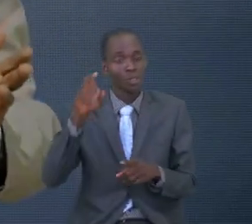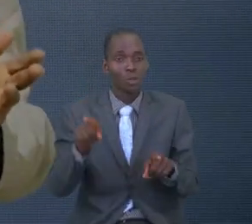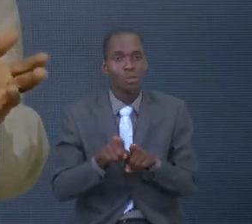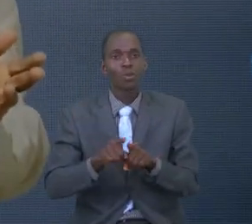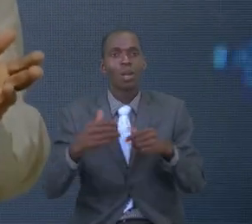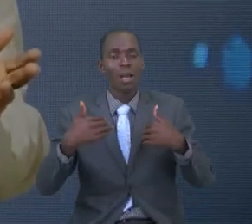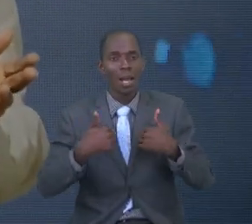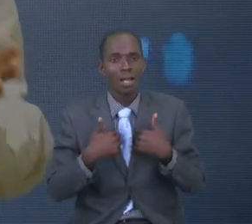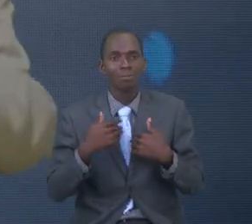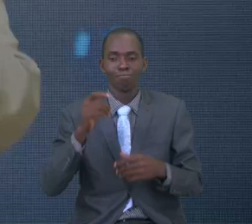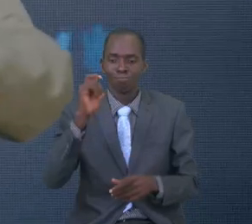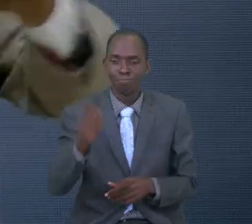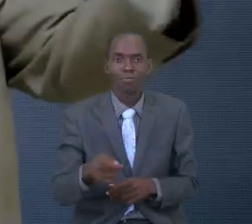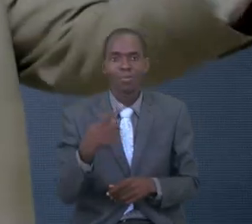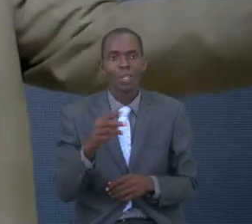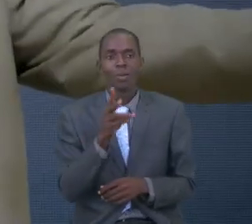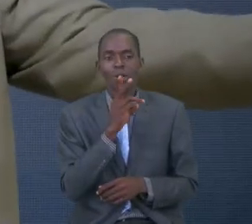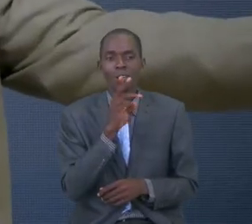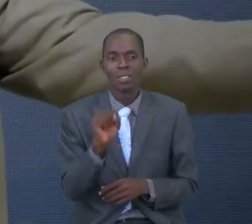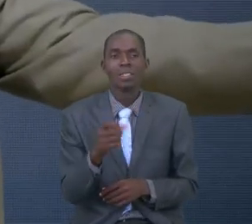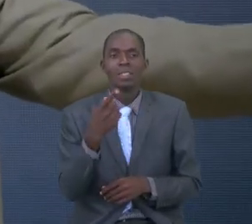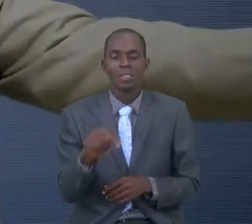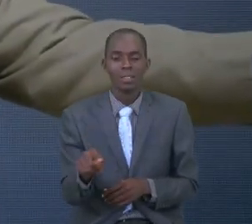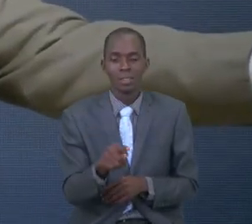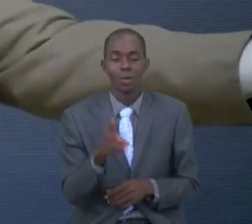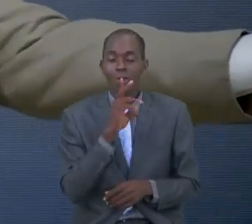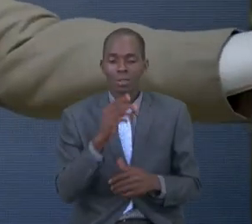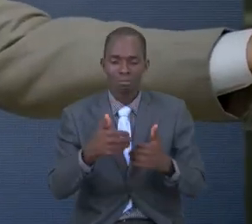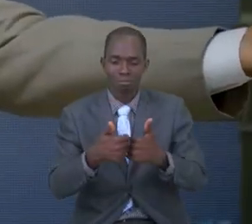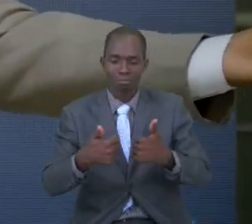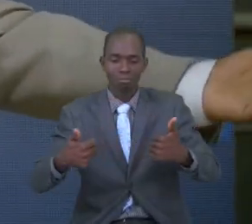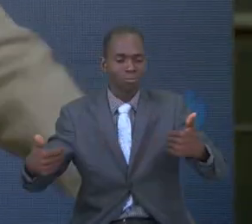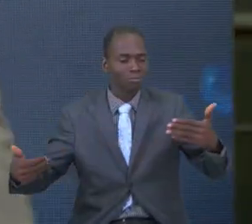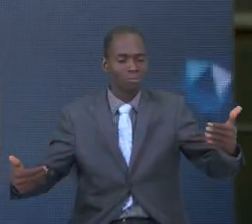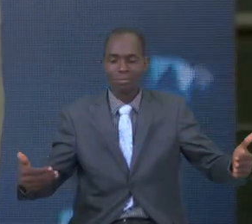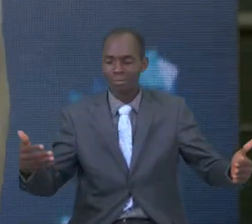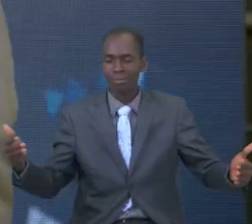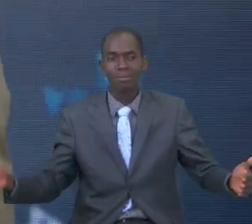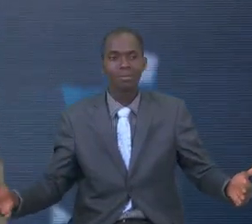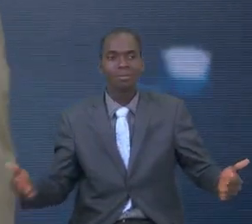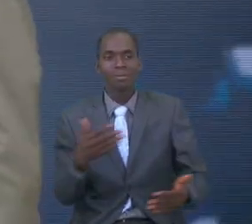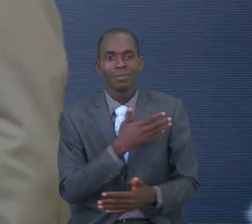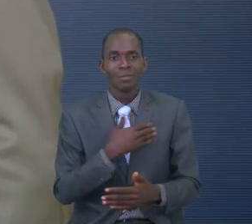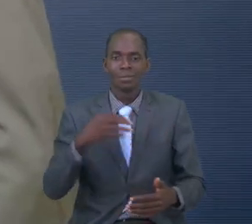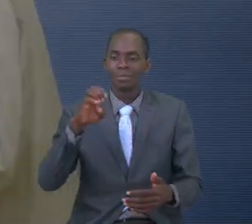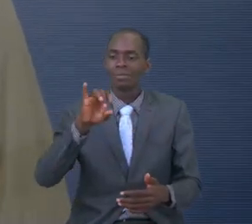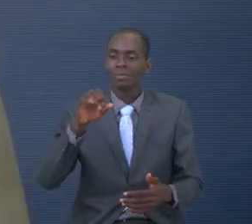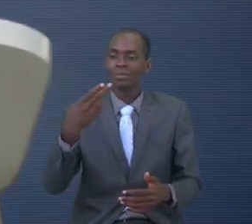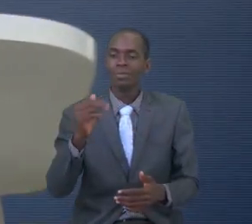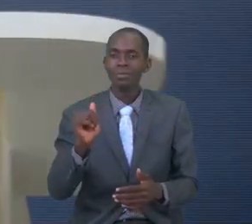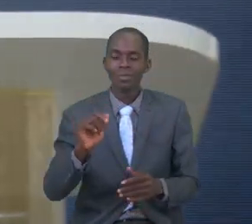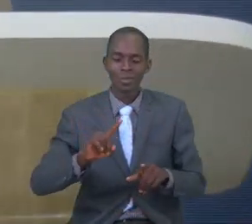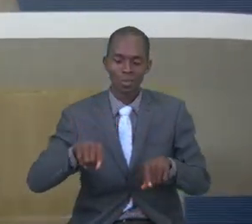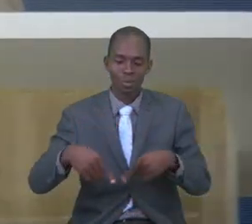the waters, they parted hither and thither. And Elisha